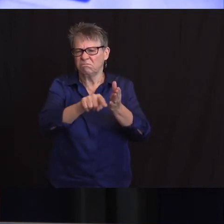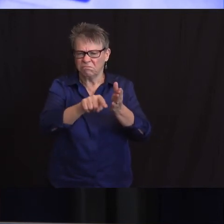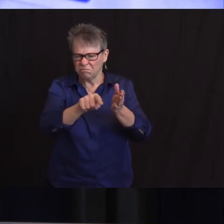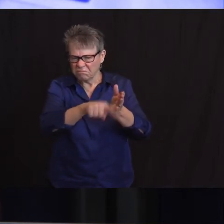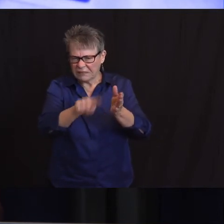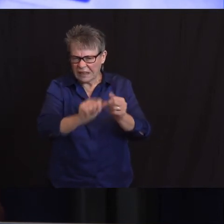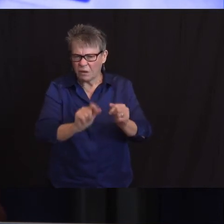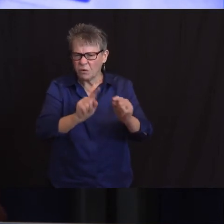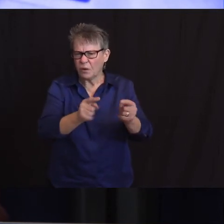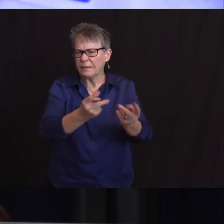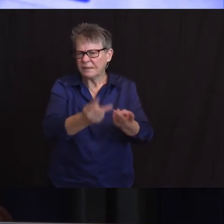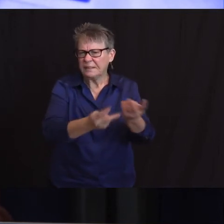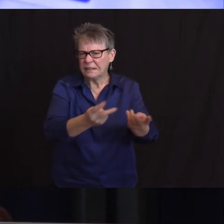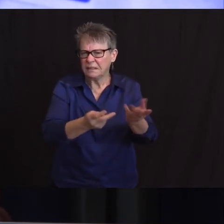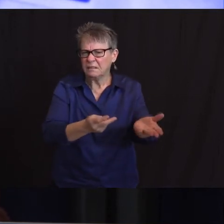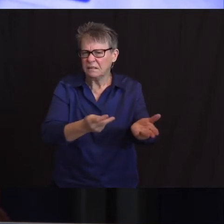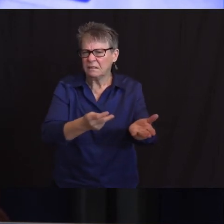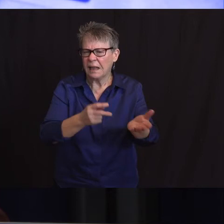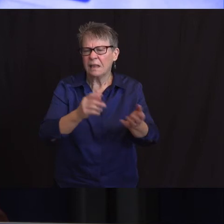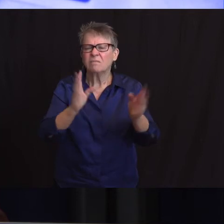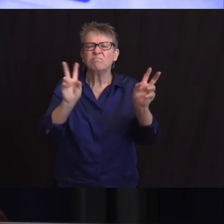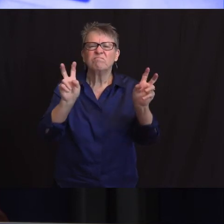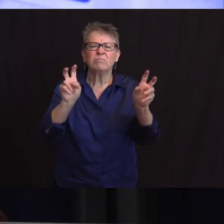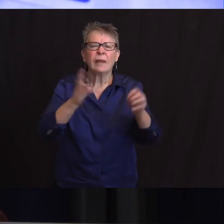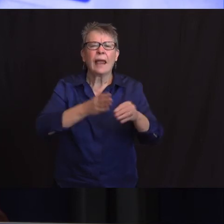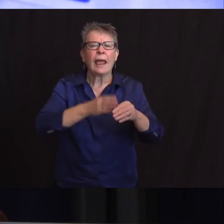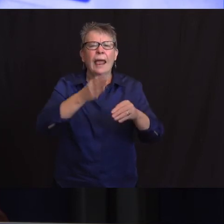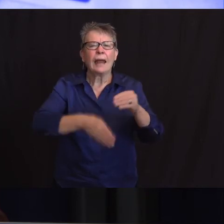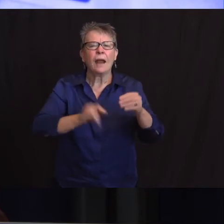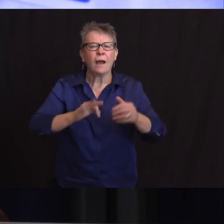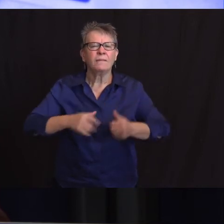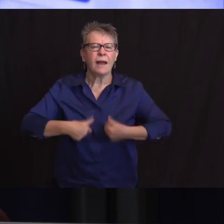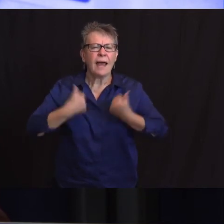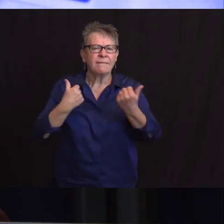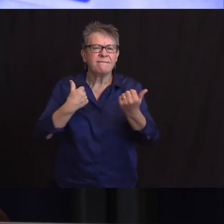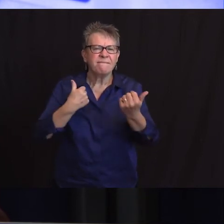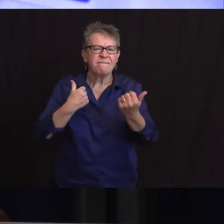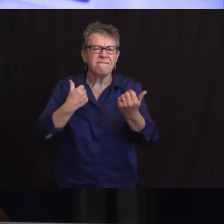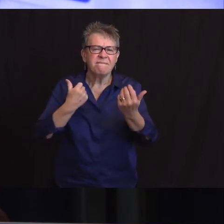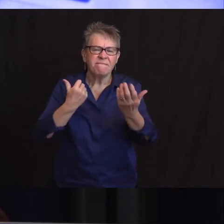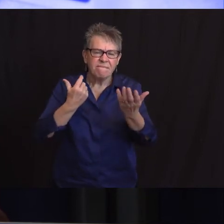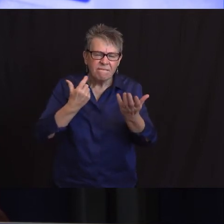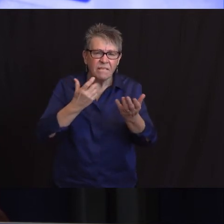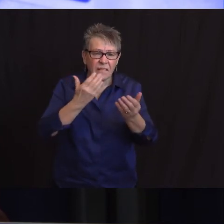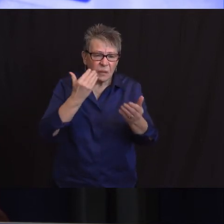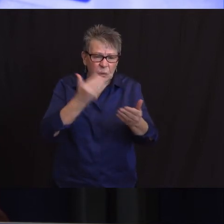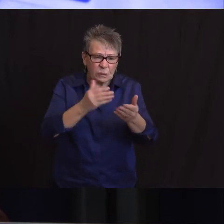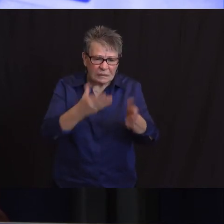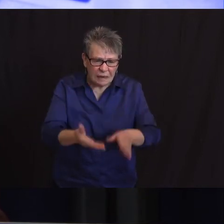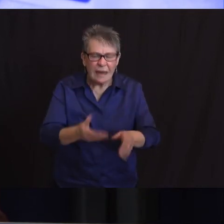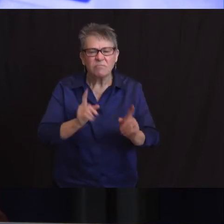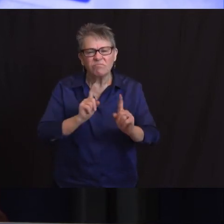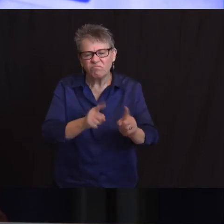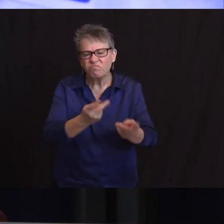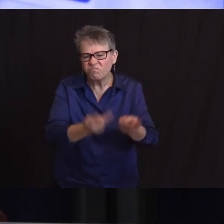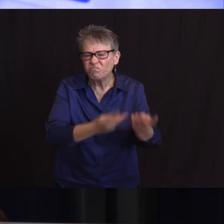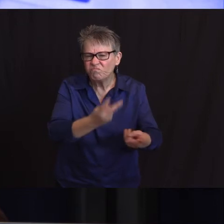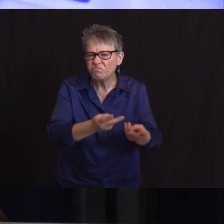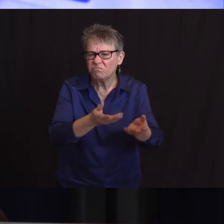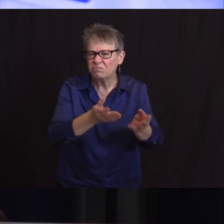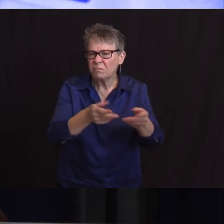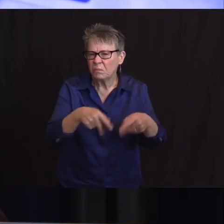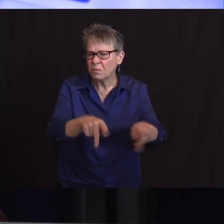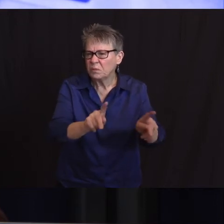will lessen, and that it will also lessen in our facilities. It is also vital that healthcare